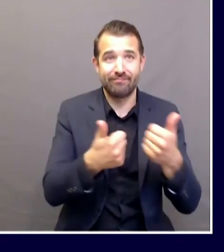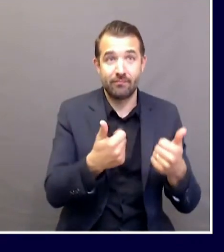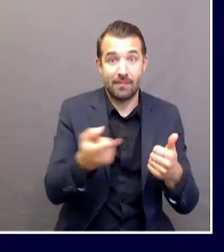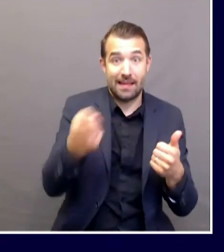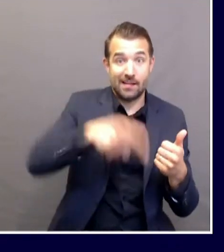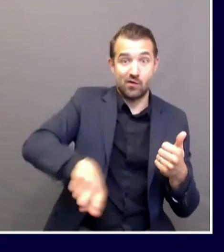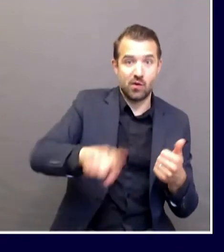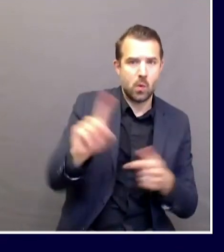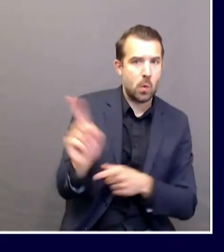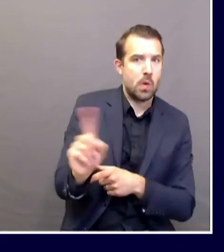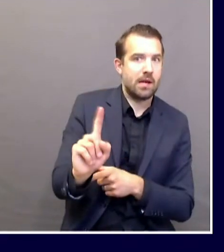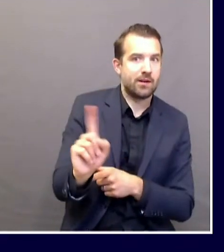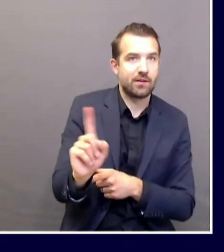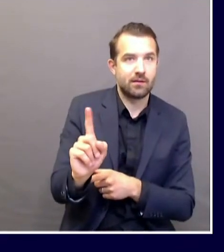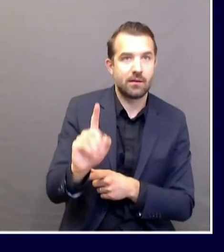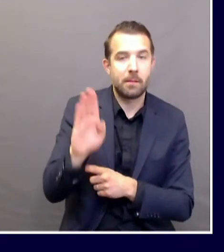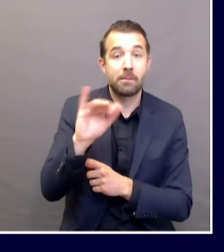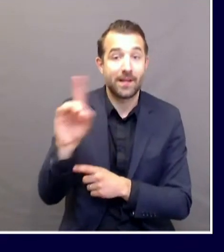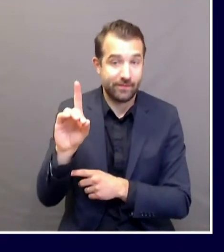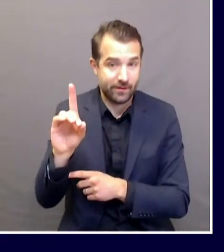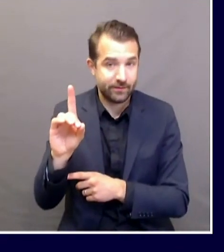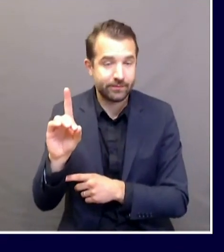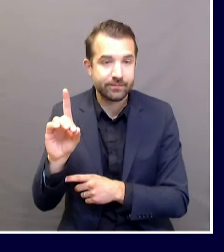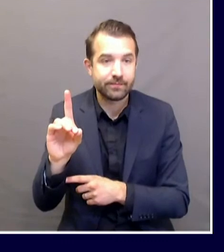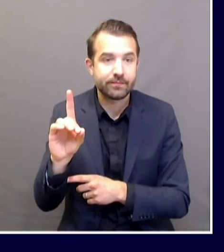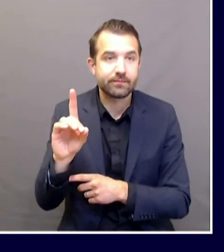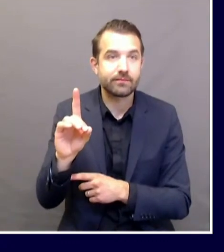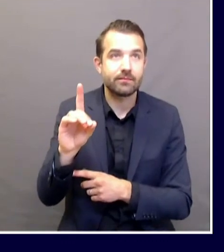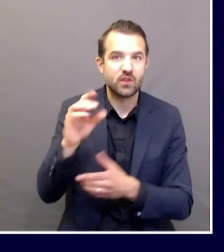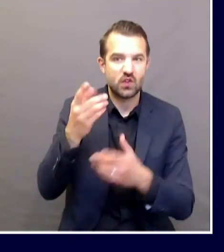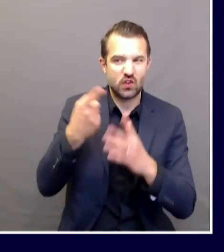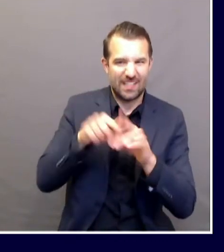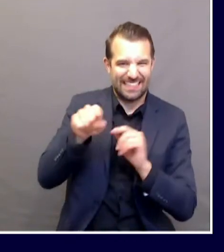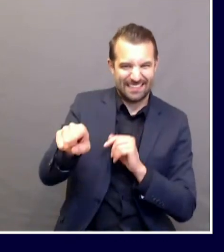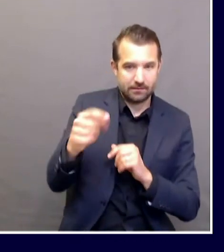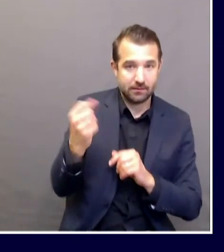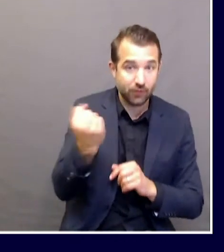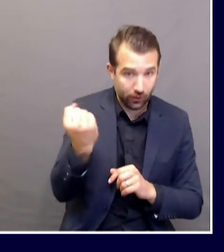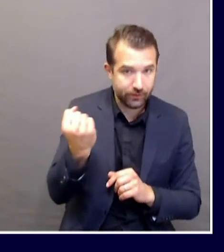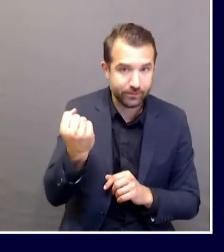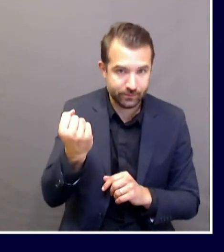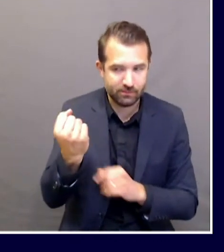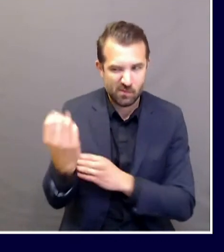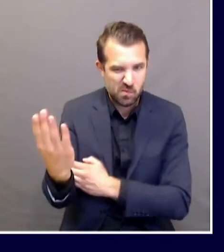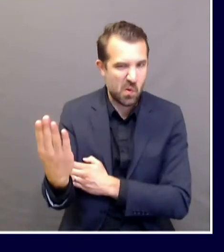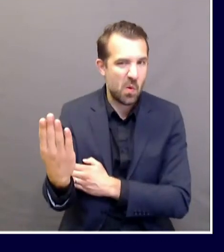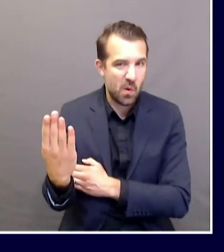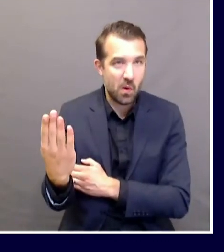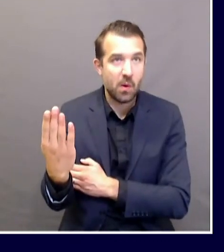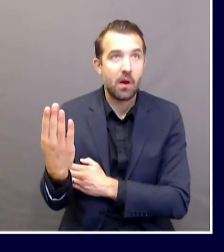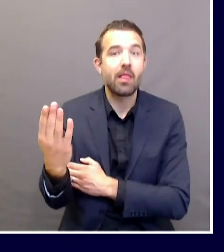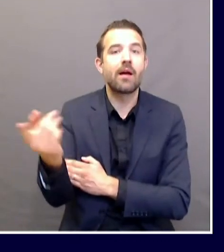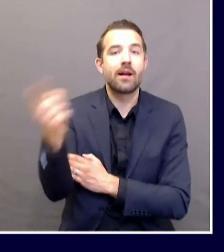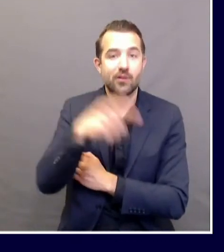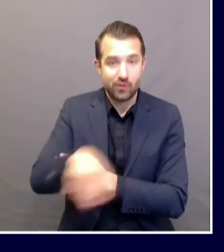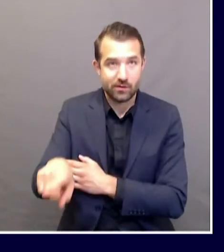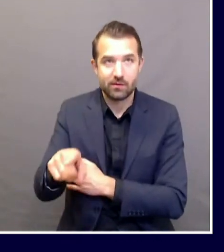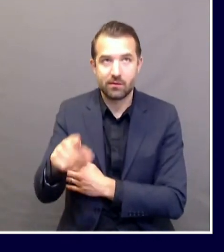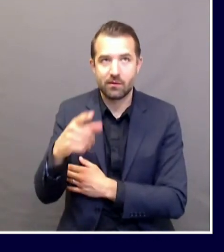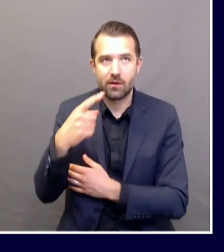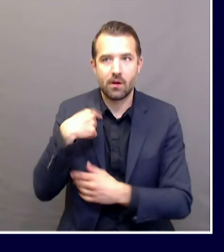done. So Biddeford's up next, starting Saturday morning, and very excited for what they're going to accomplish there.